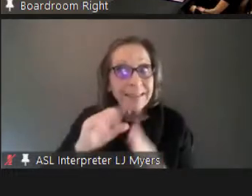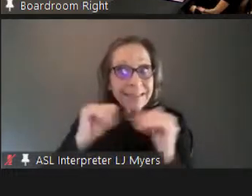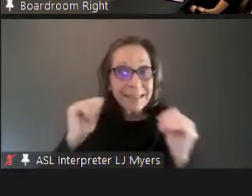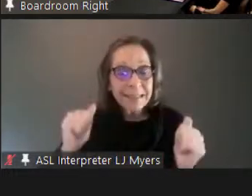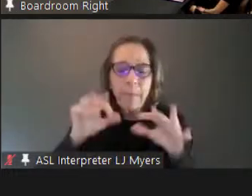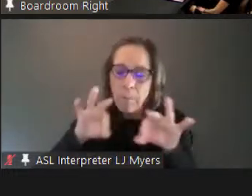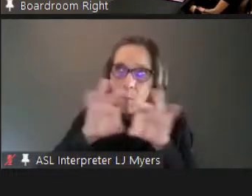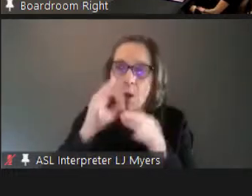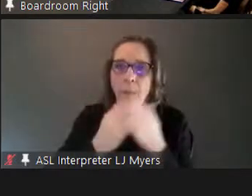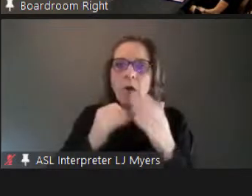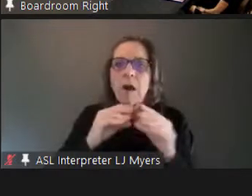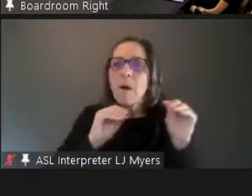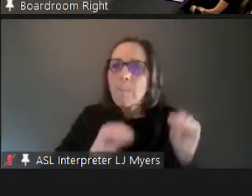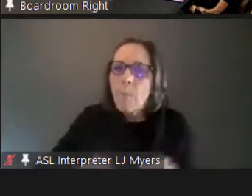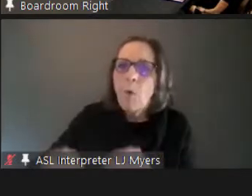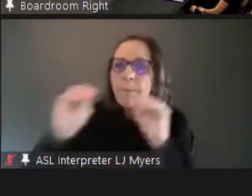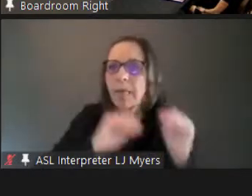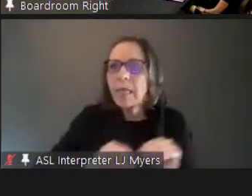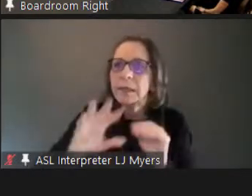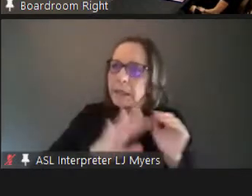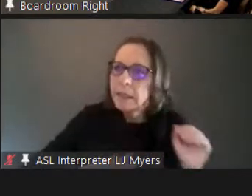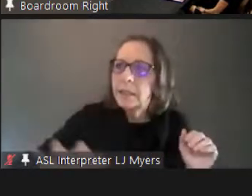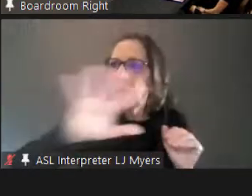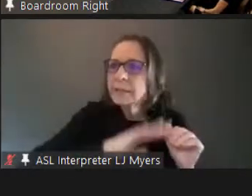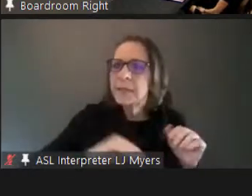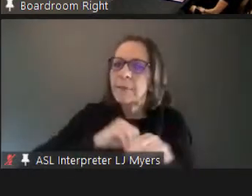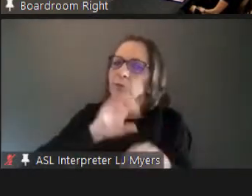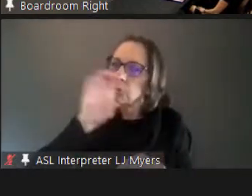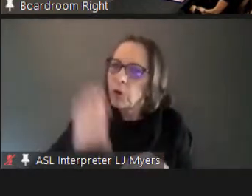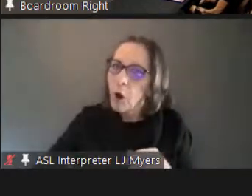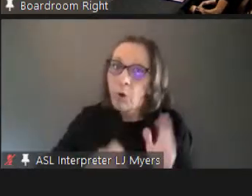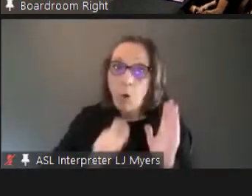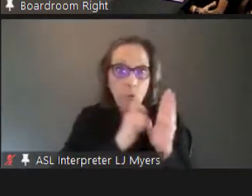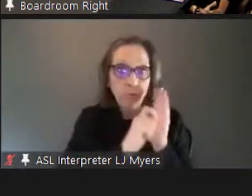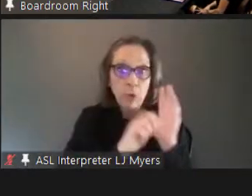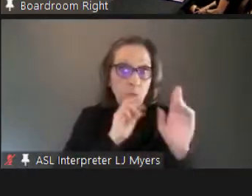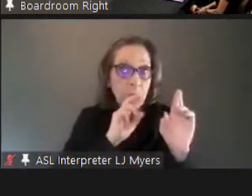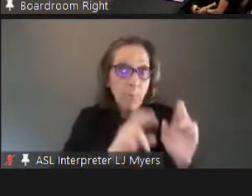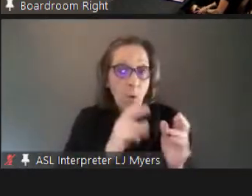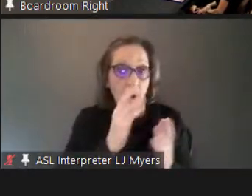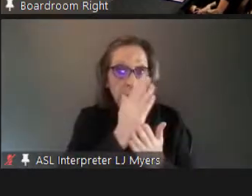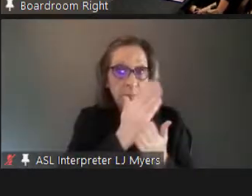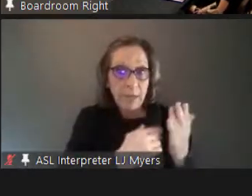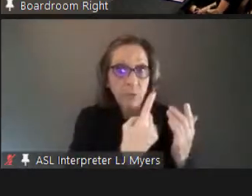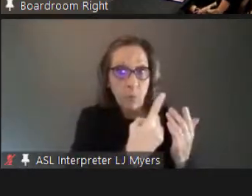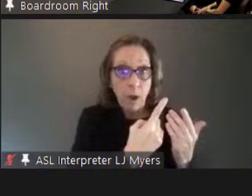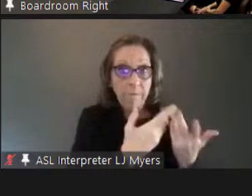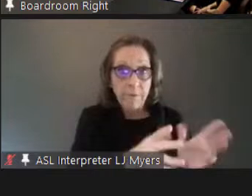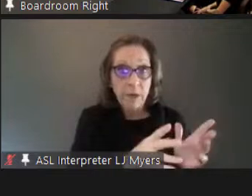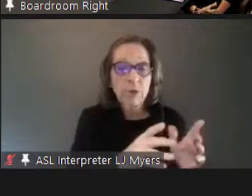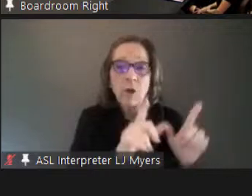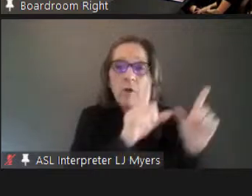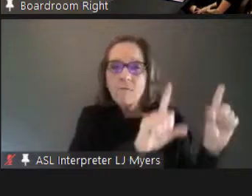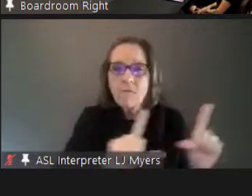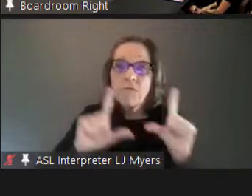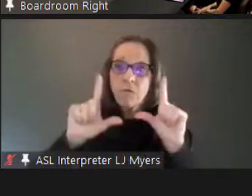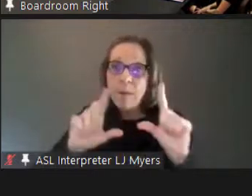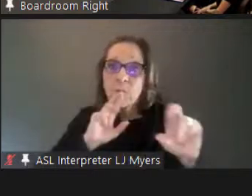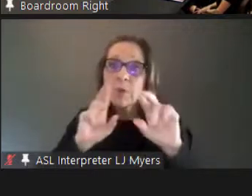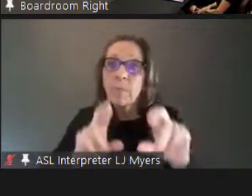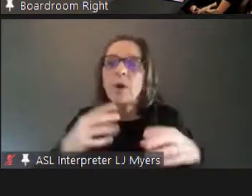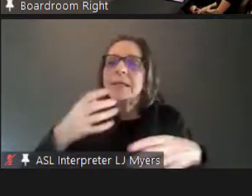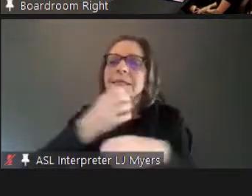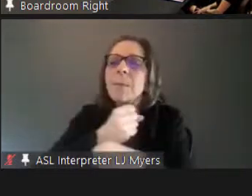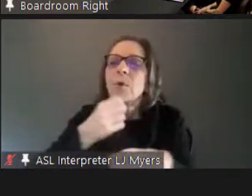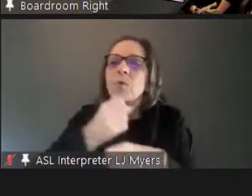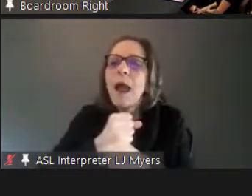part of the mobility landscape here in Chicagoland. The written report, completed in phase one, the framing report, summarizes